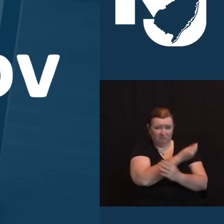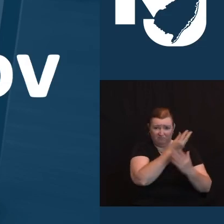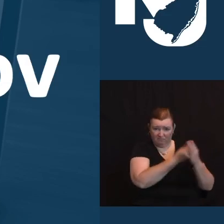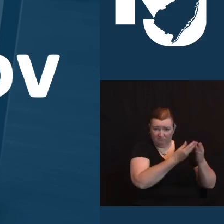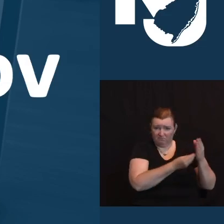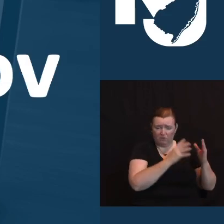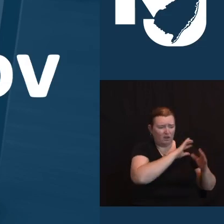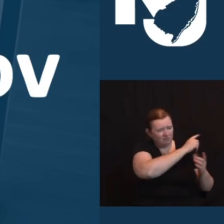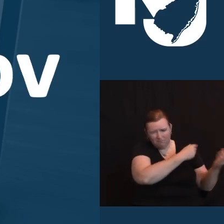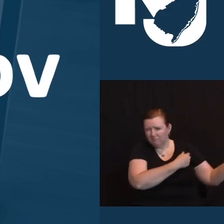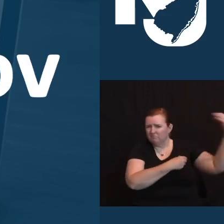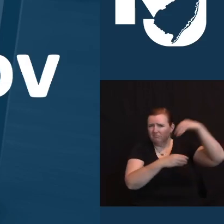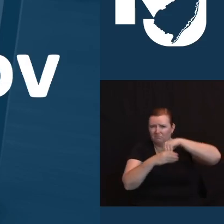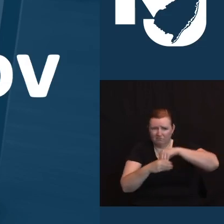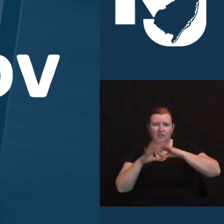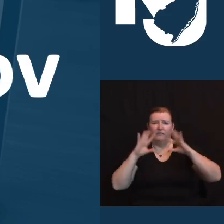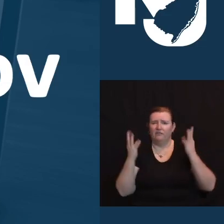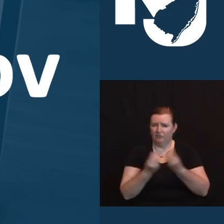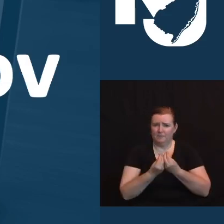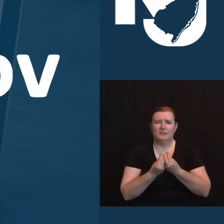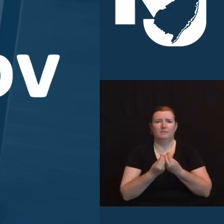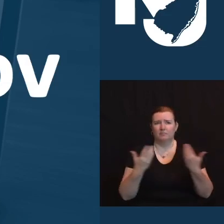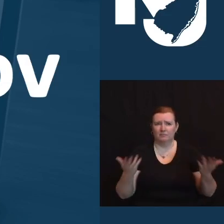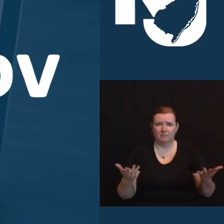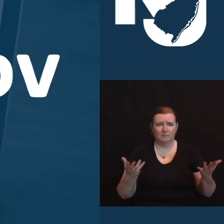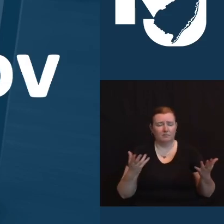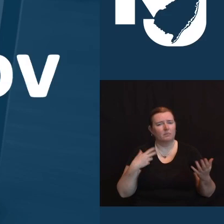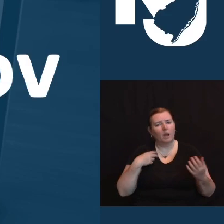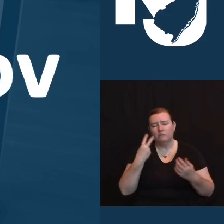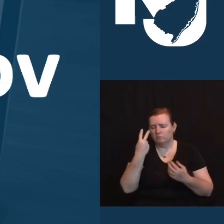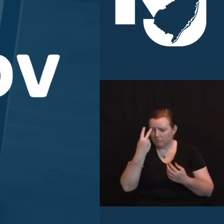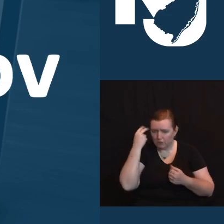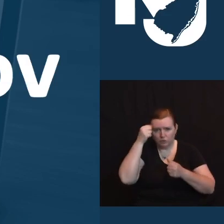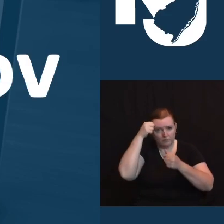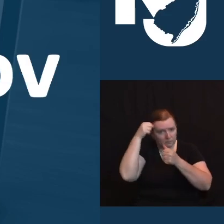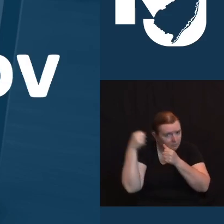past 4 months. We remember them all, and we honor them all.